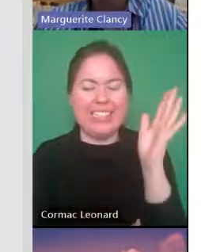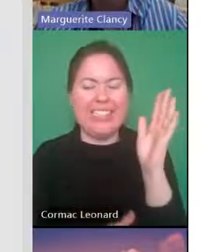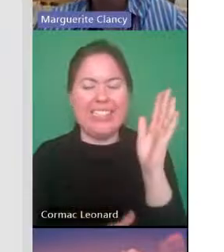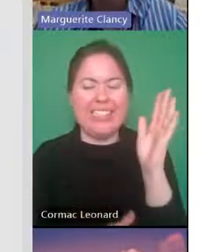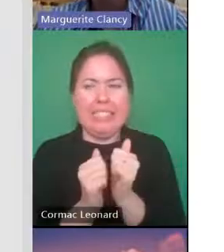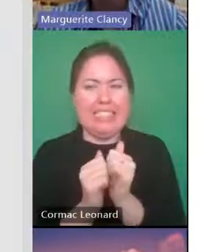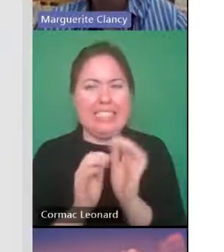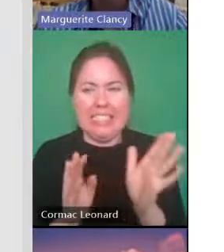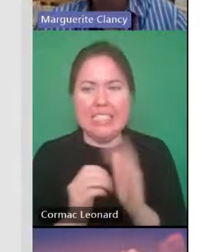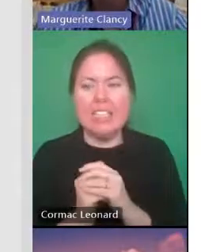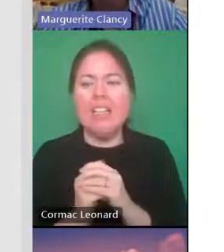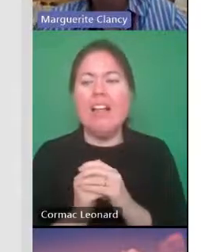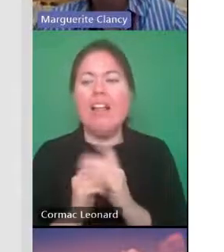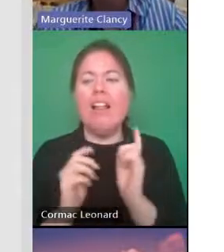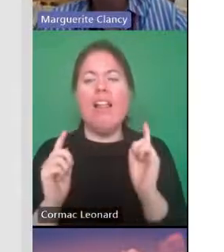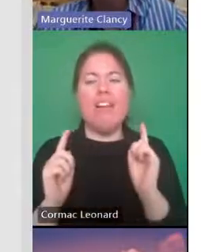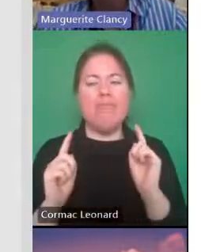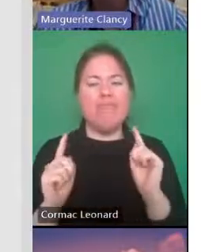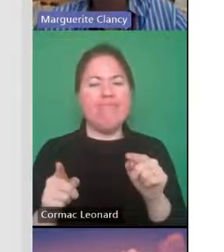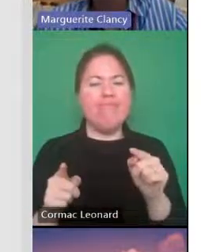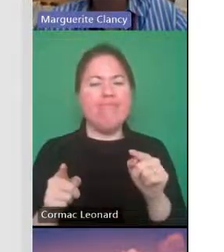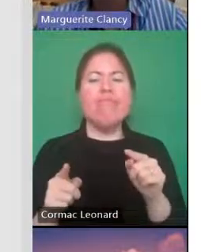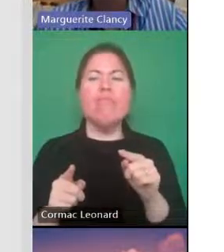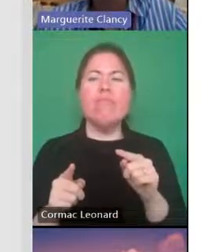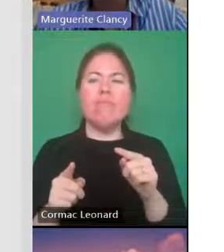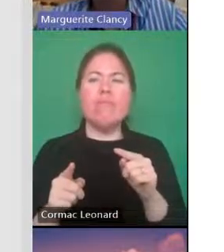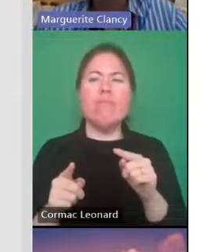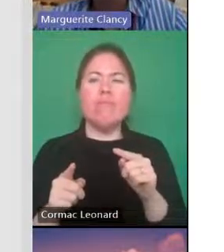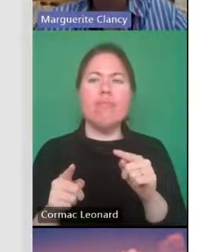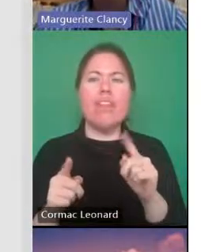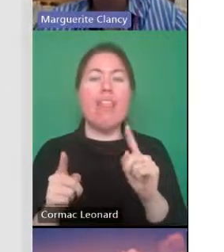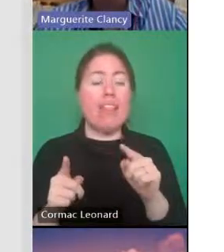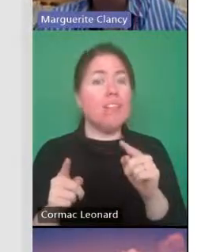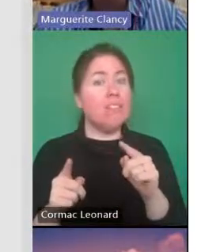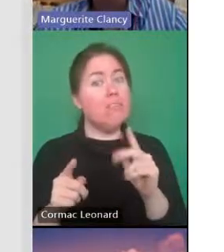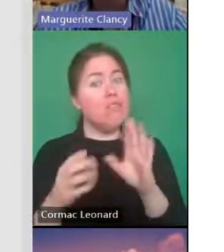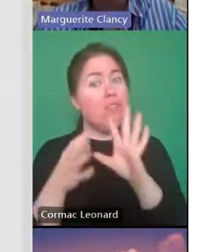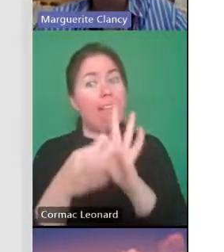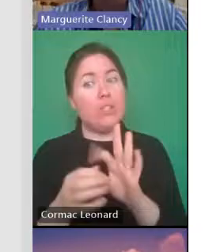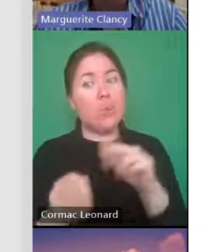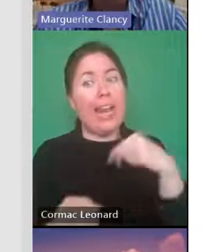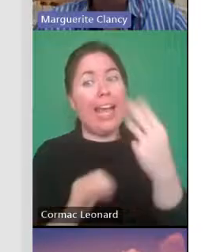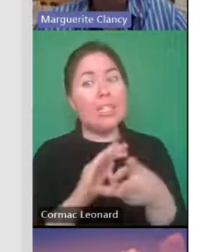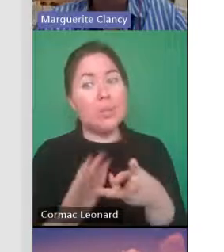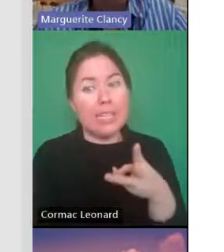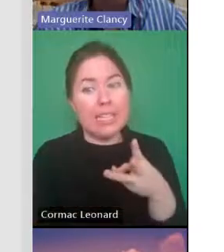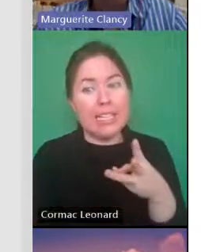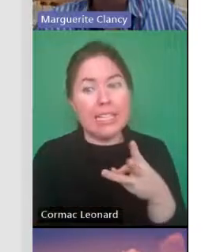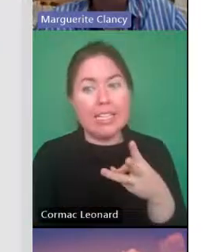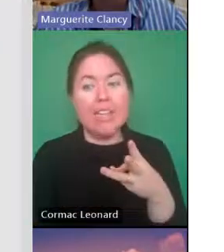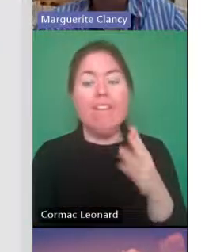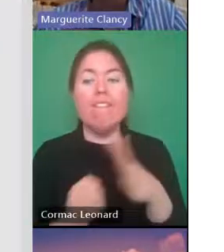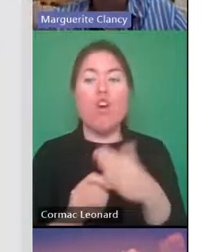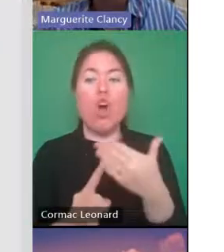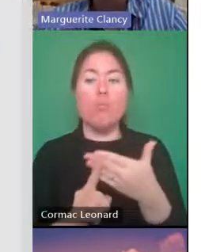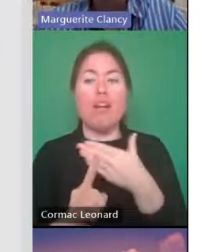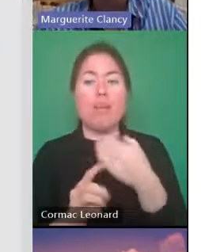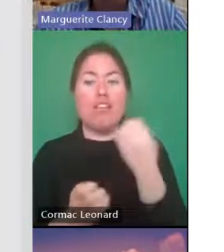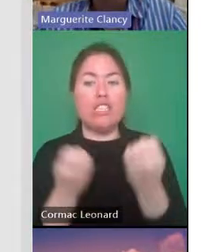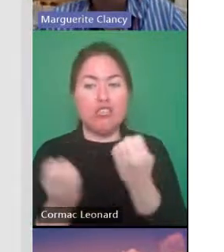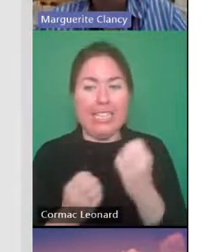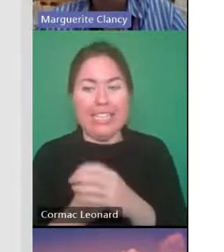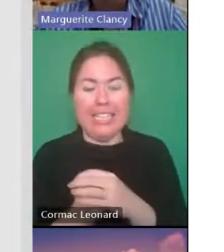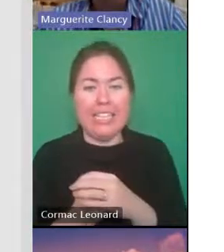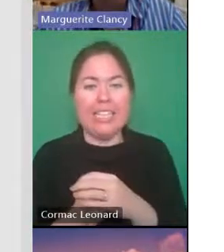meeting. It would be certainly for next week for the preliminary screening, when we're